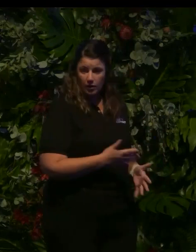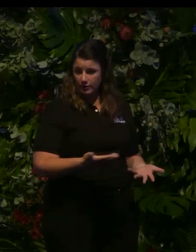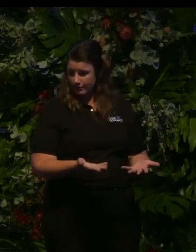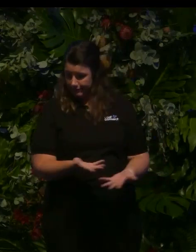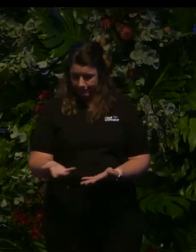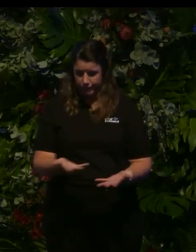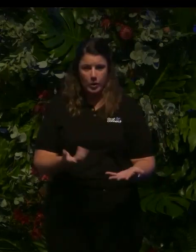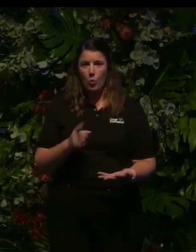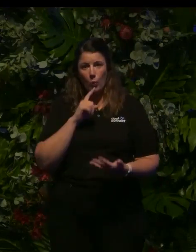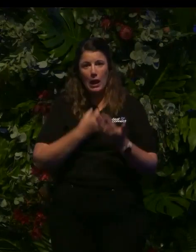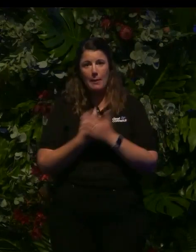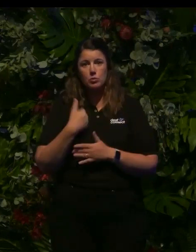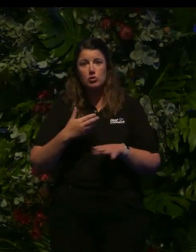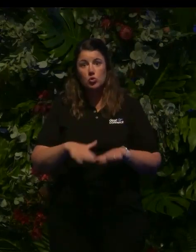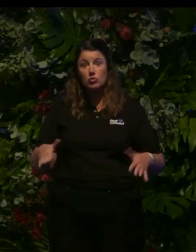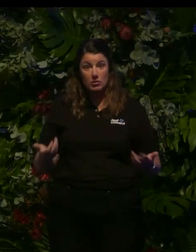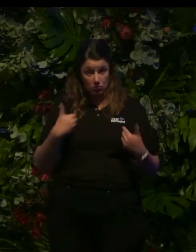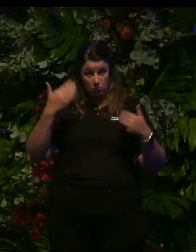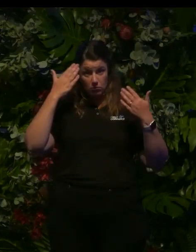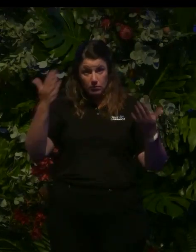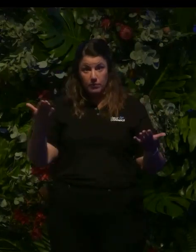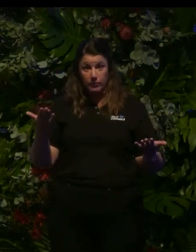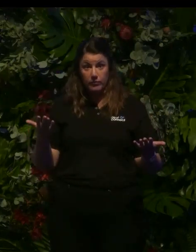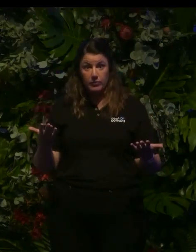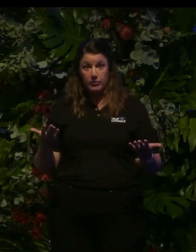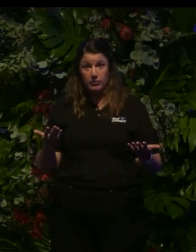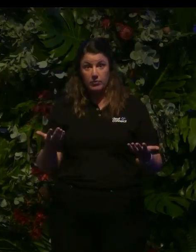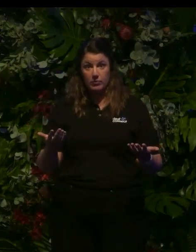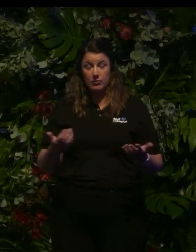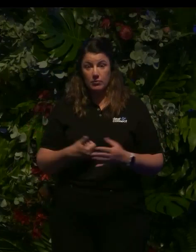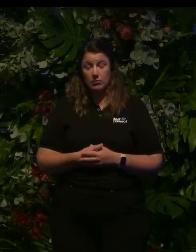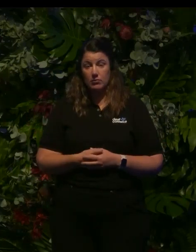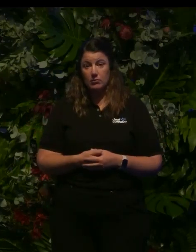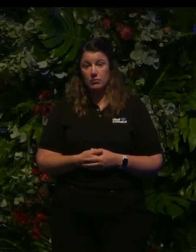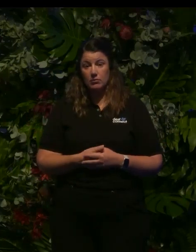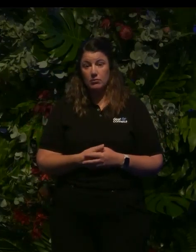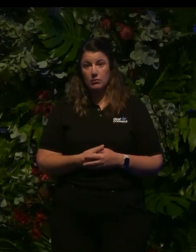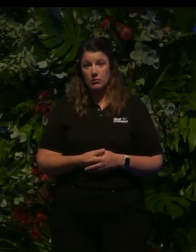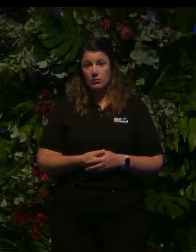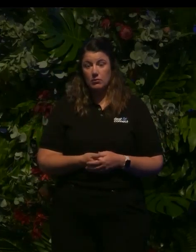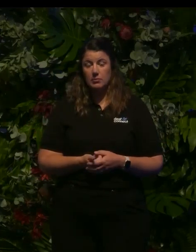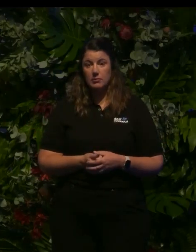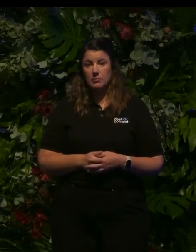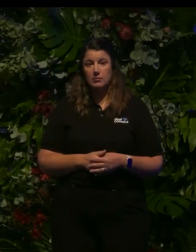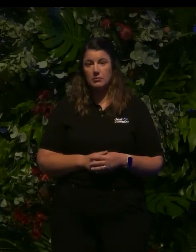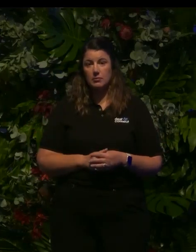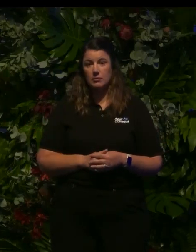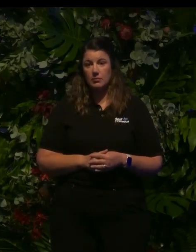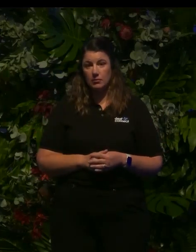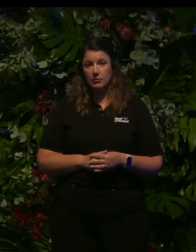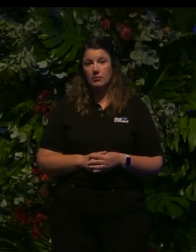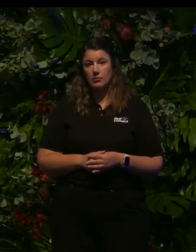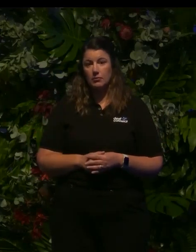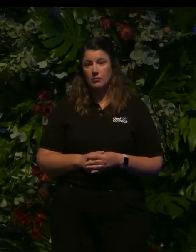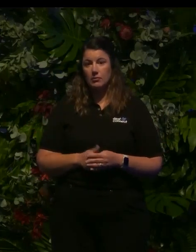sure what exactly, how allocated will be the children. So, all this